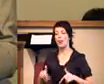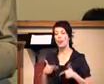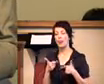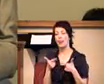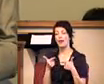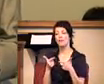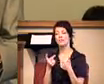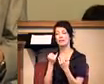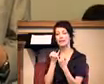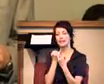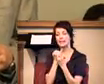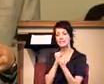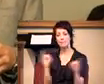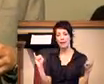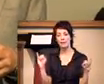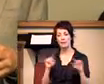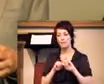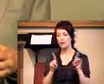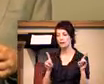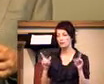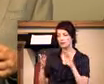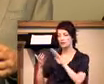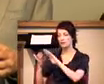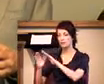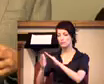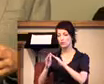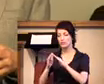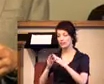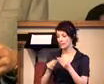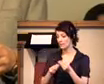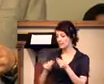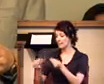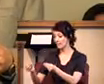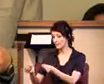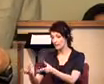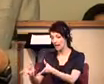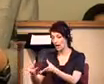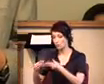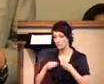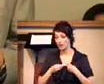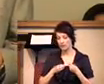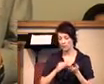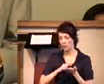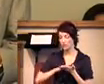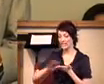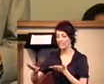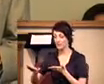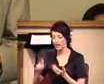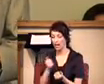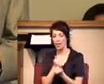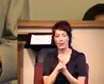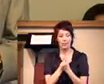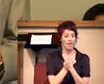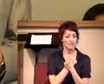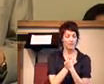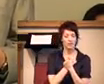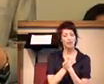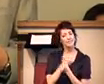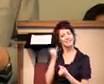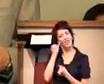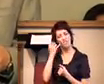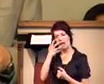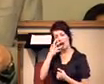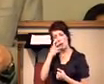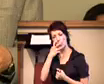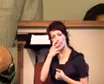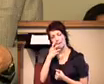but that we would live in community, giving and receiving, forgiving, loving. And when we're angry,